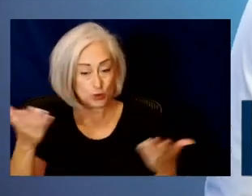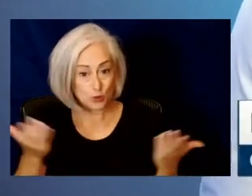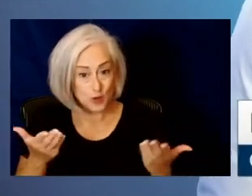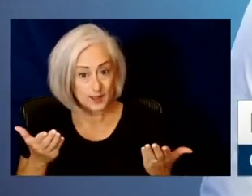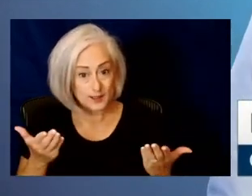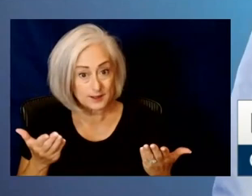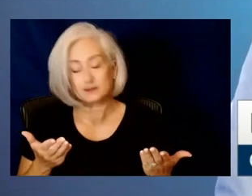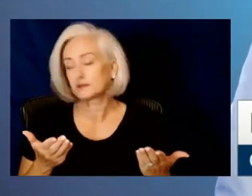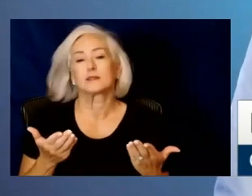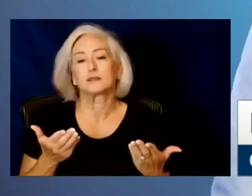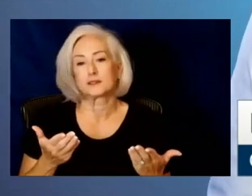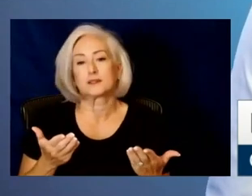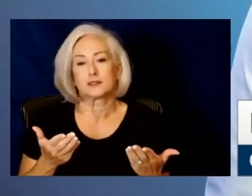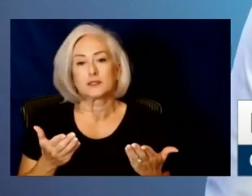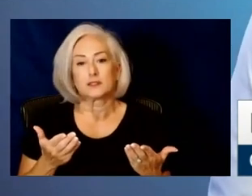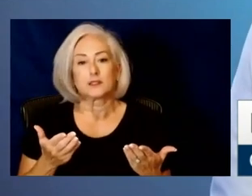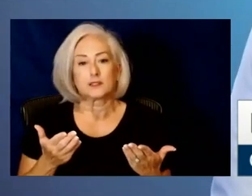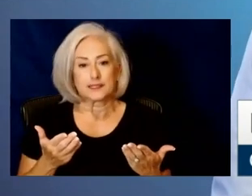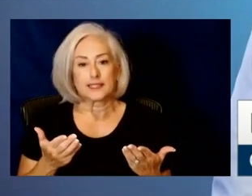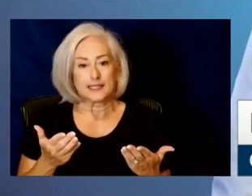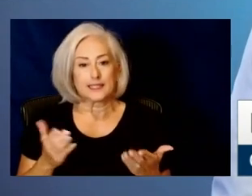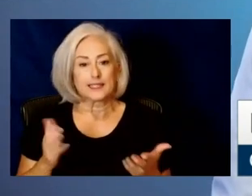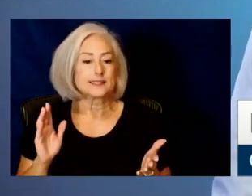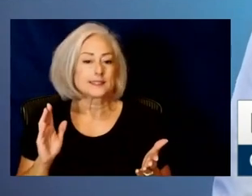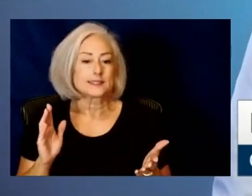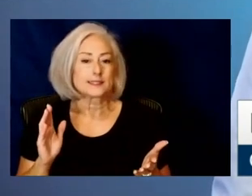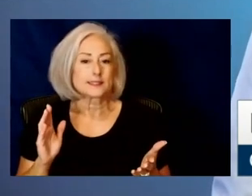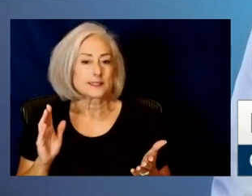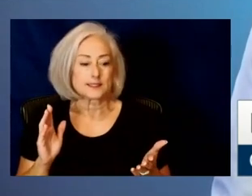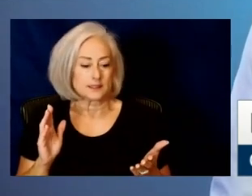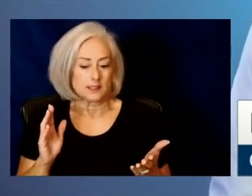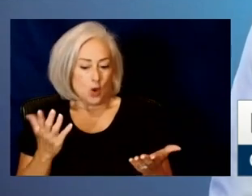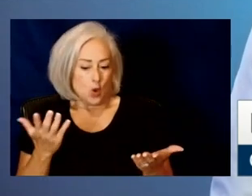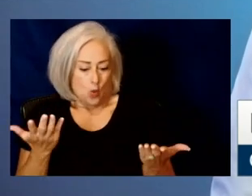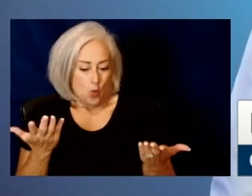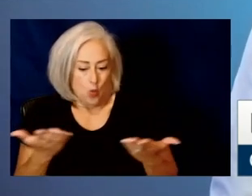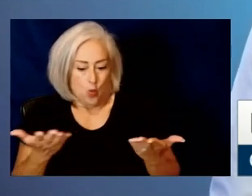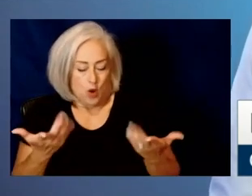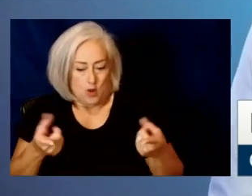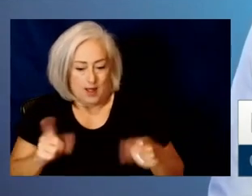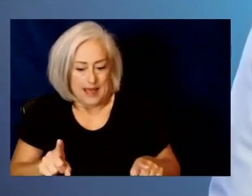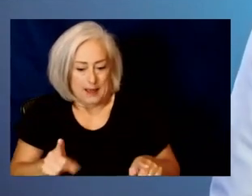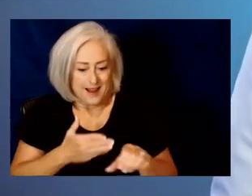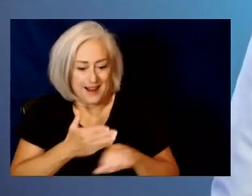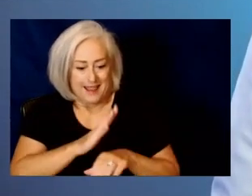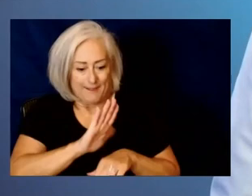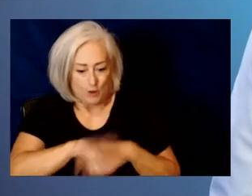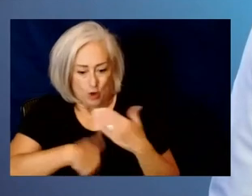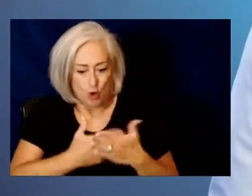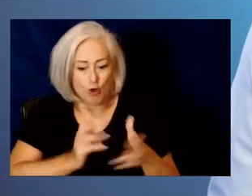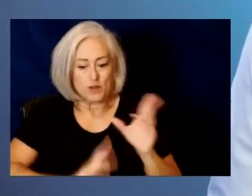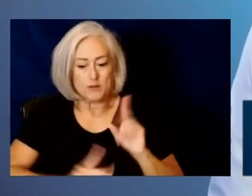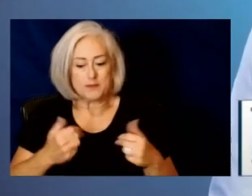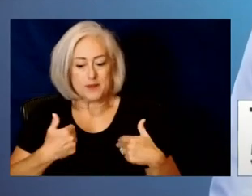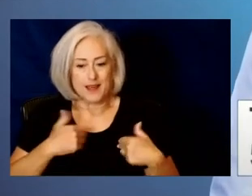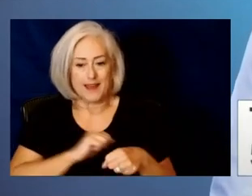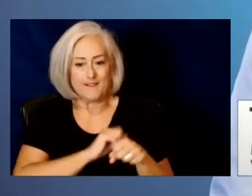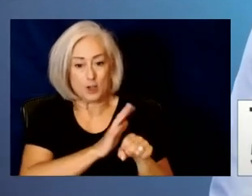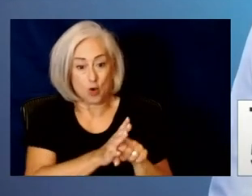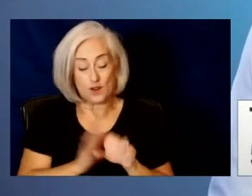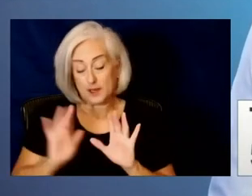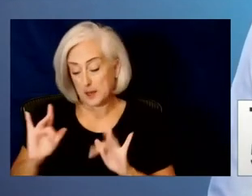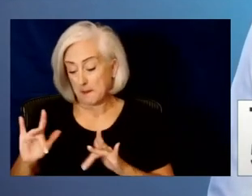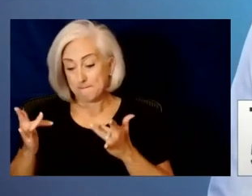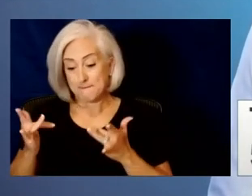really the sequelae. You know, what's going to happen after all these cases of COVID? And even with mild cases, we know that you can develop